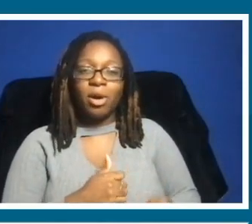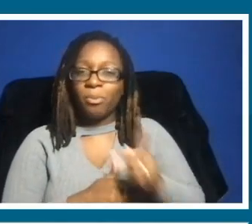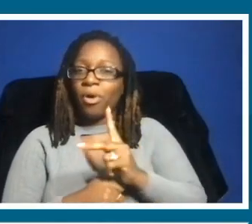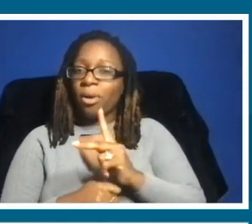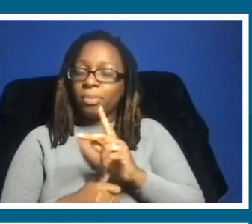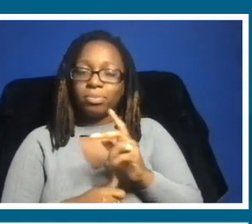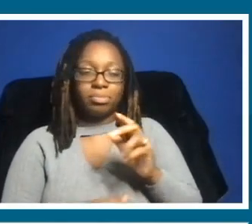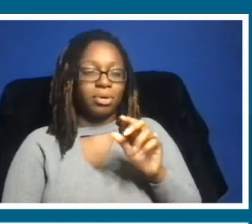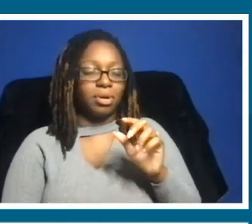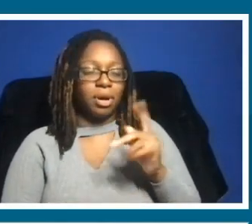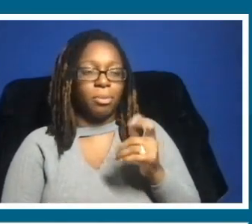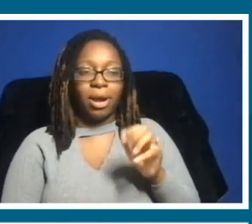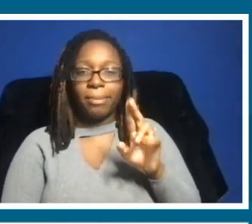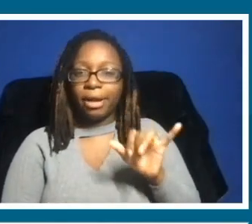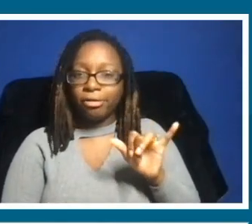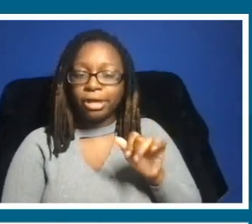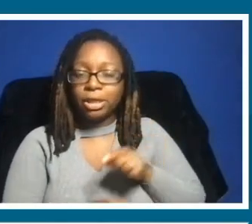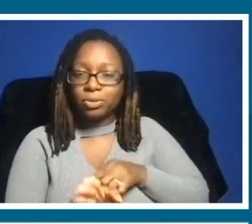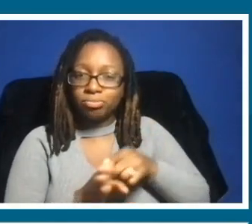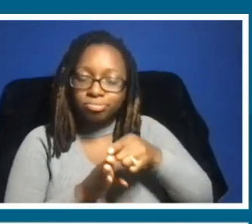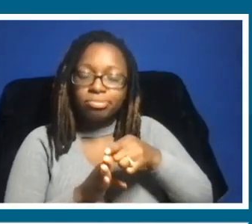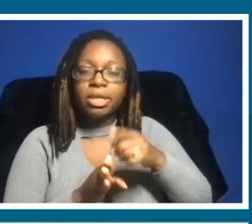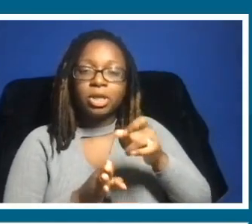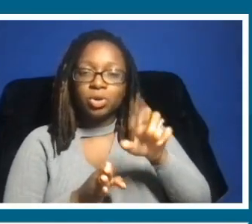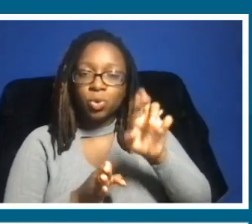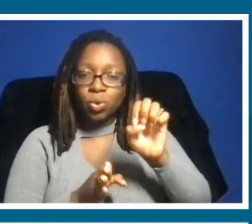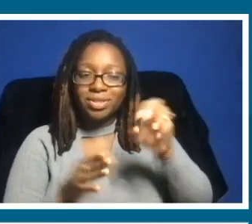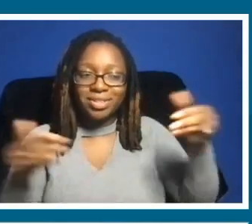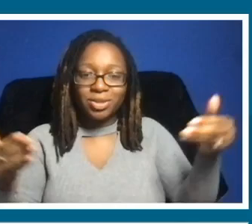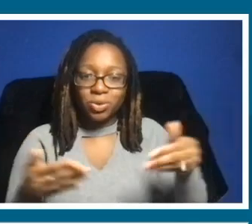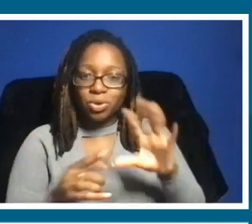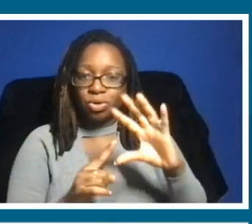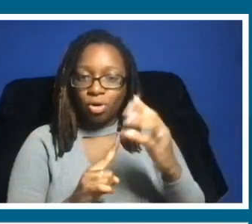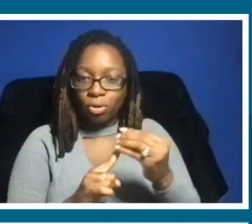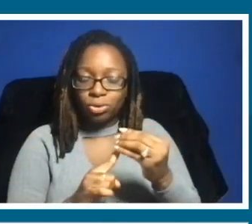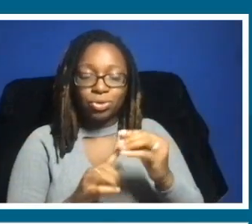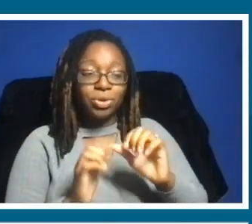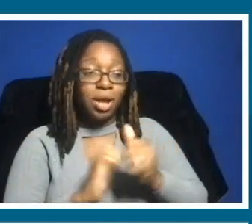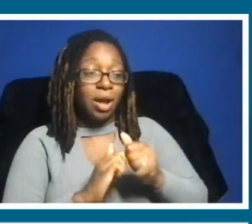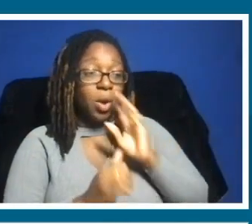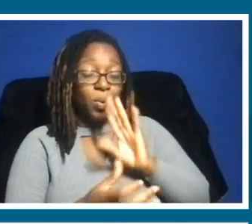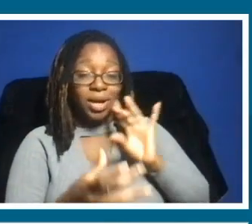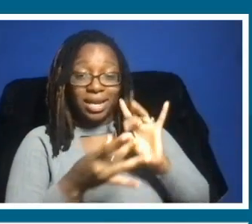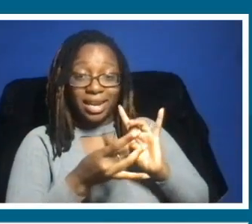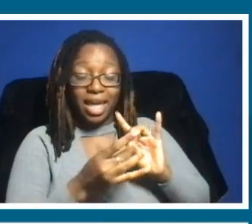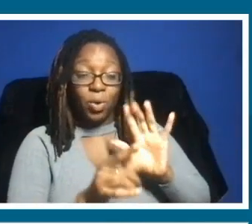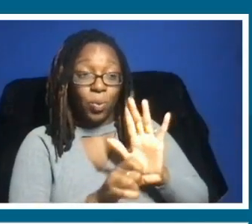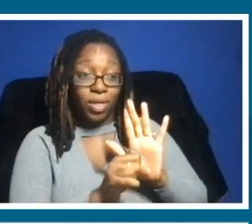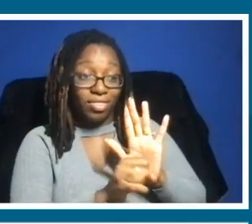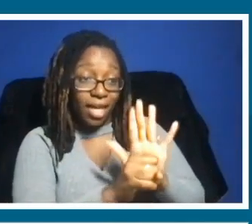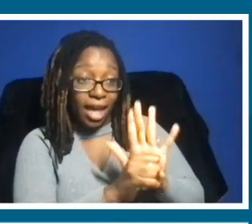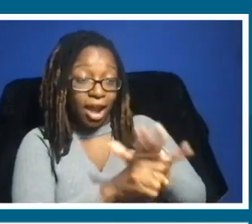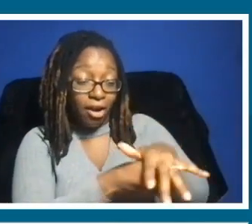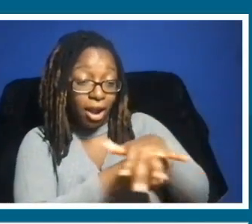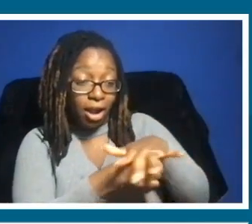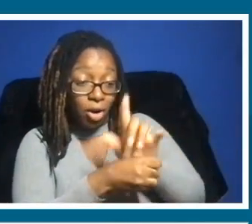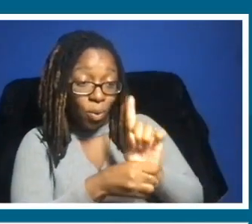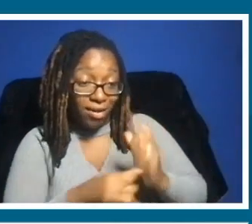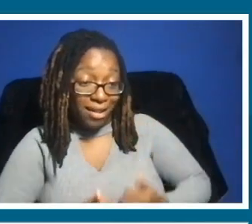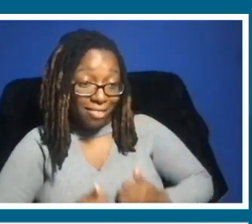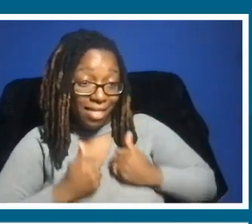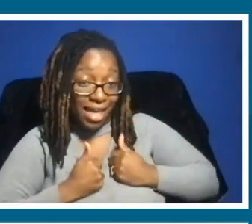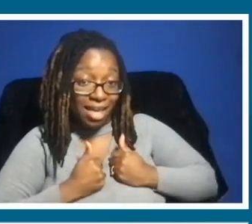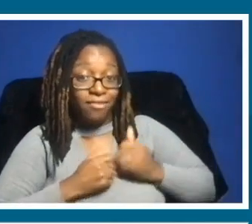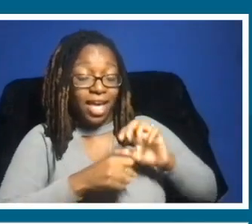those cultures, to introduce them to the connection between their geographical space and the rest of the United